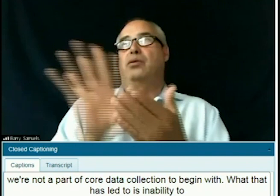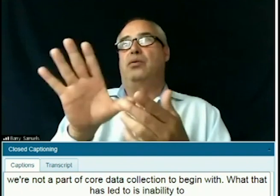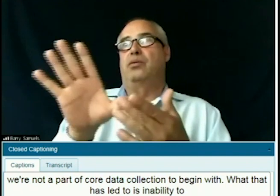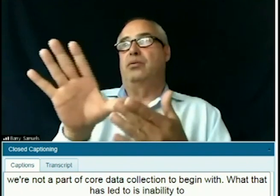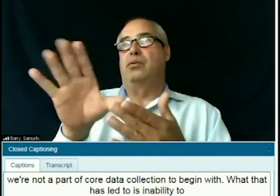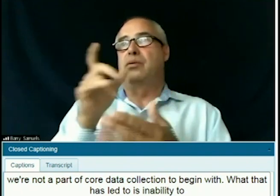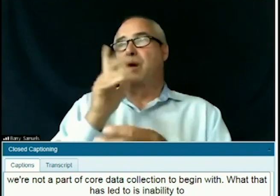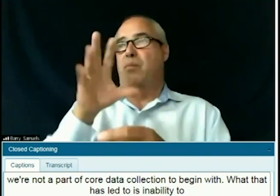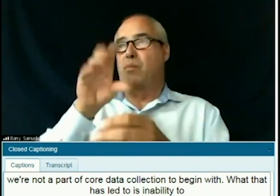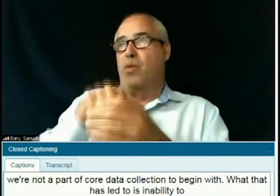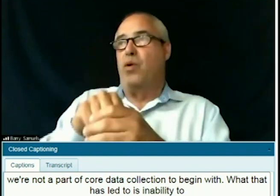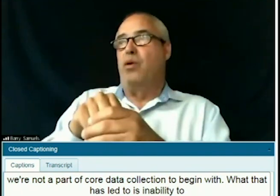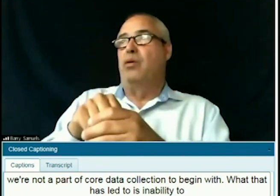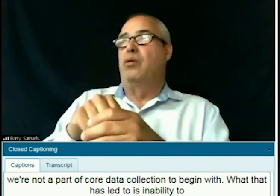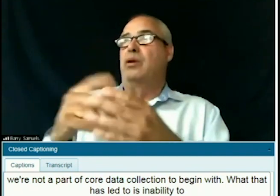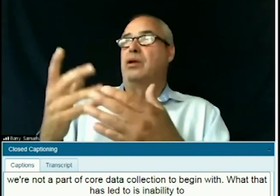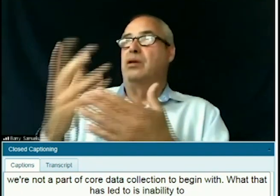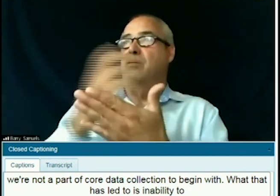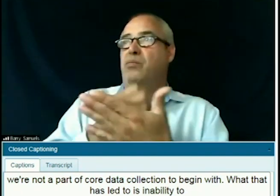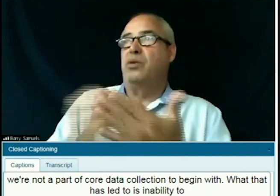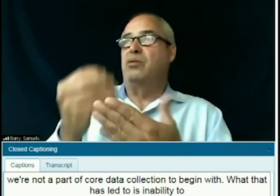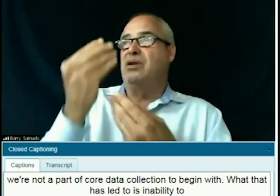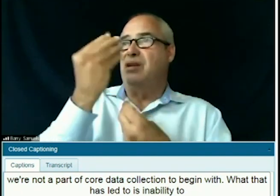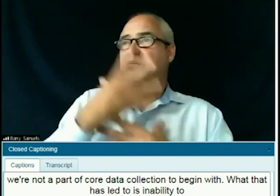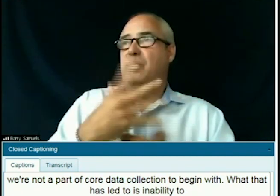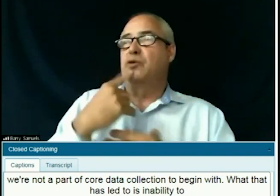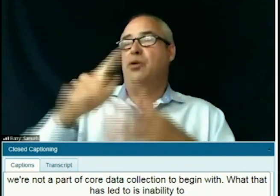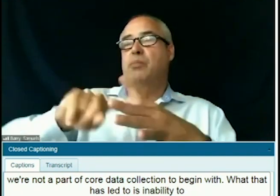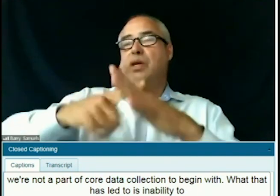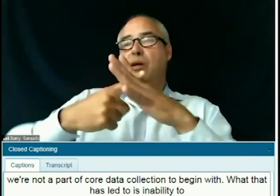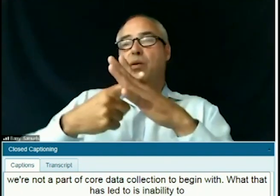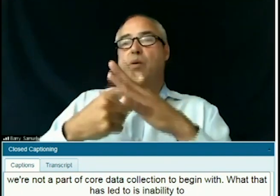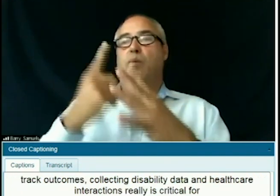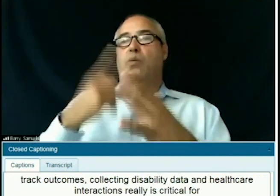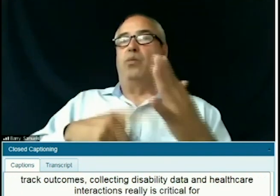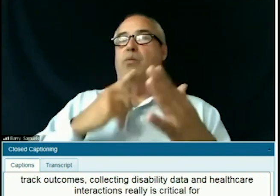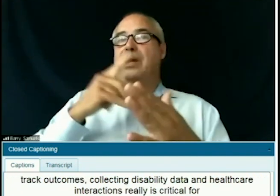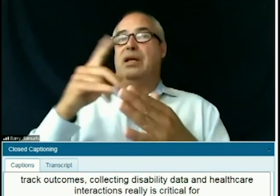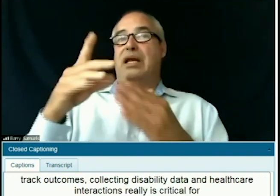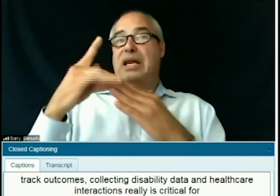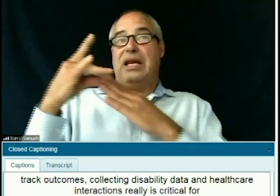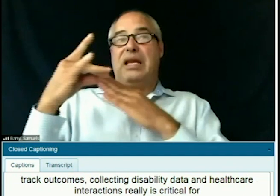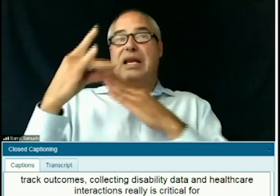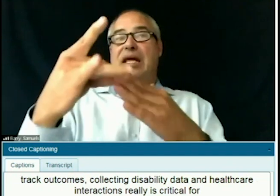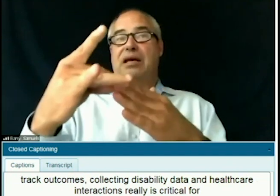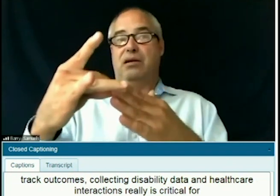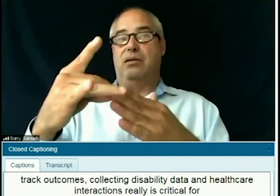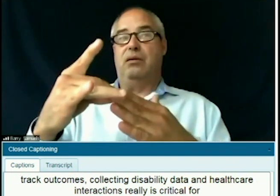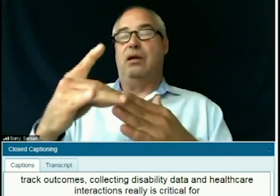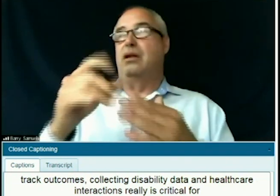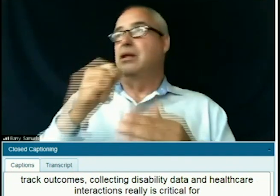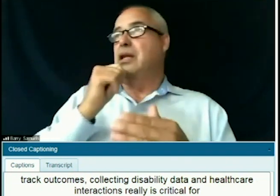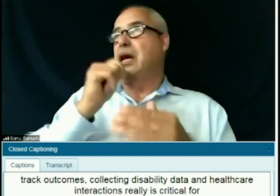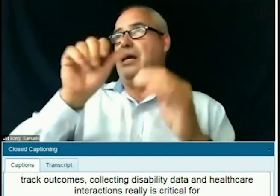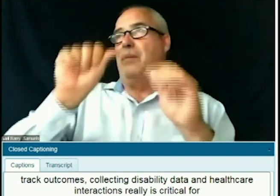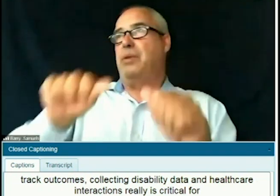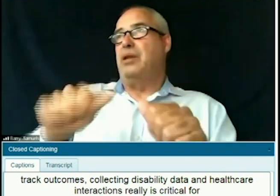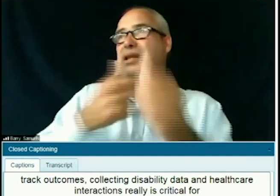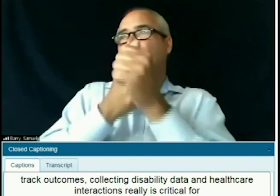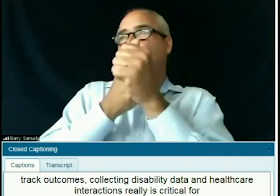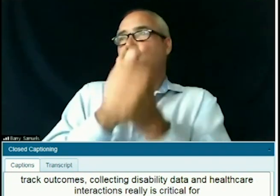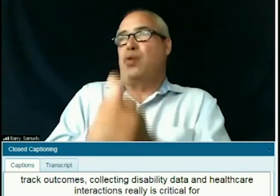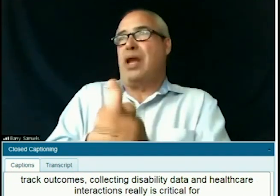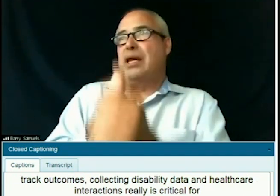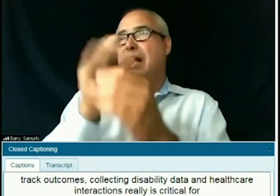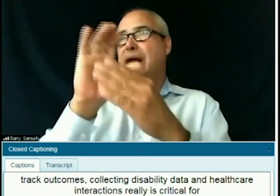of core data collection to begin with. And what that has led to is an inability to track